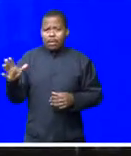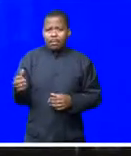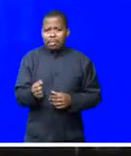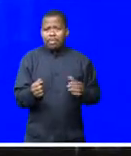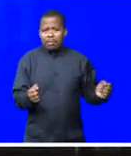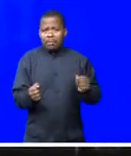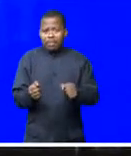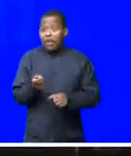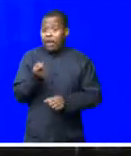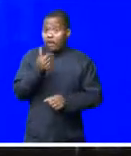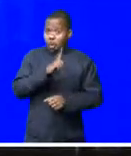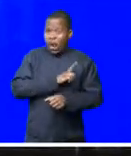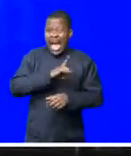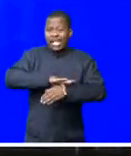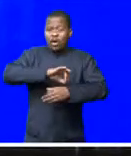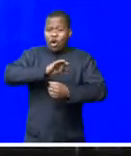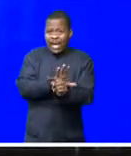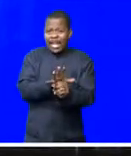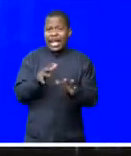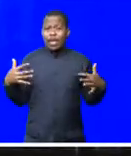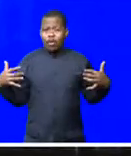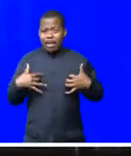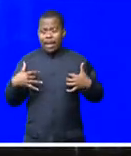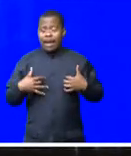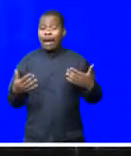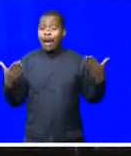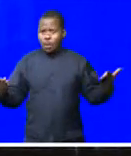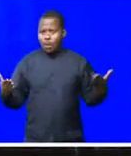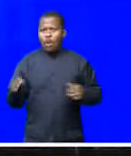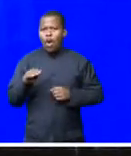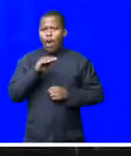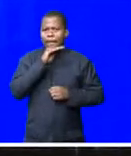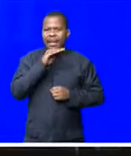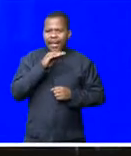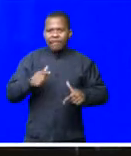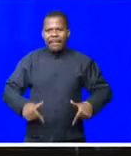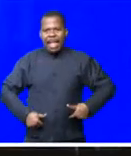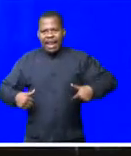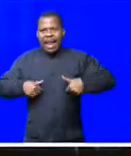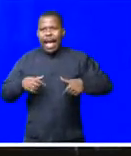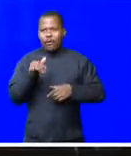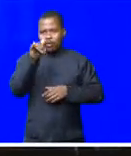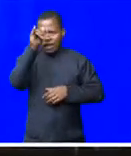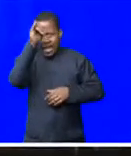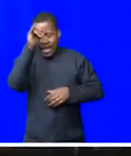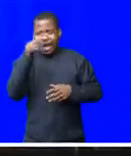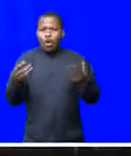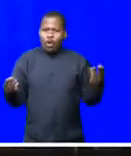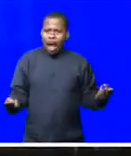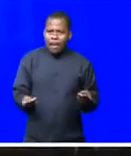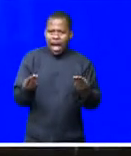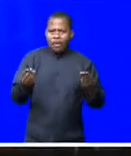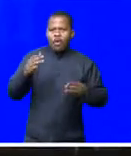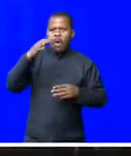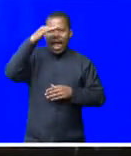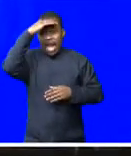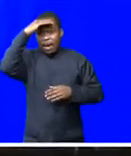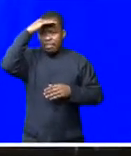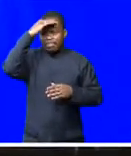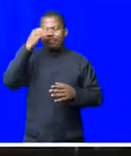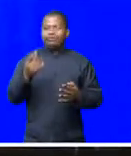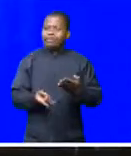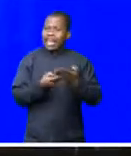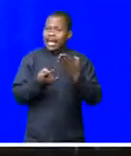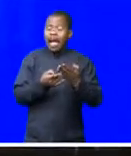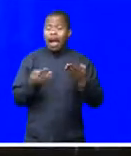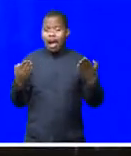ngesikhathi se-COVID-19. Ngakho ke kukhuthaza kube kusetshenziswa kwemakhono